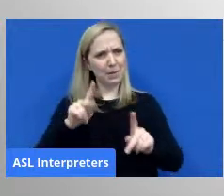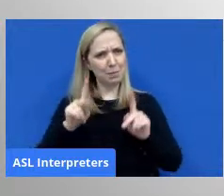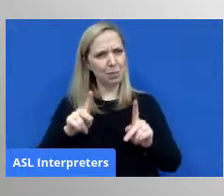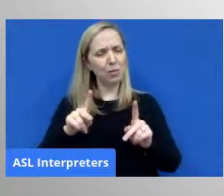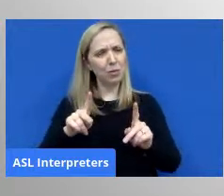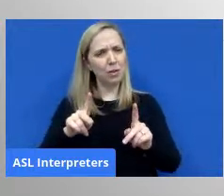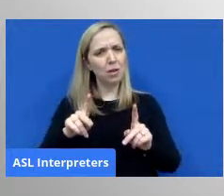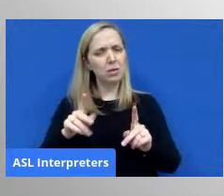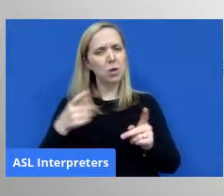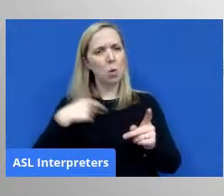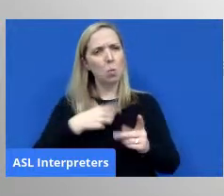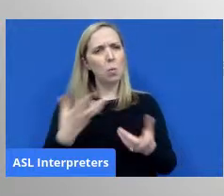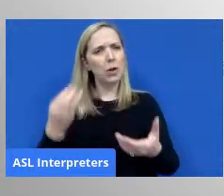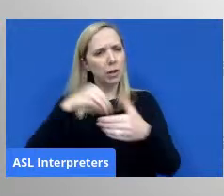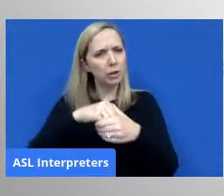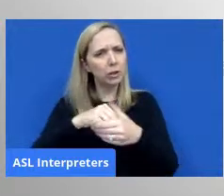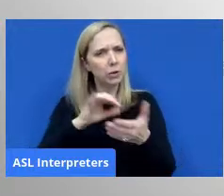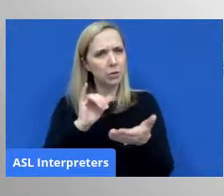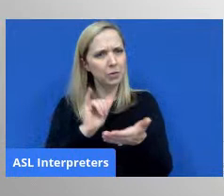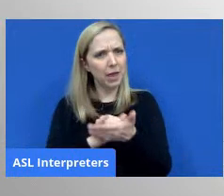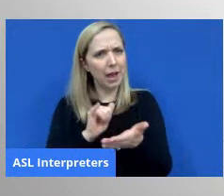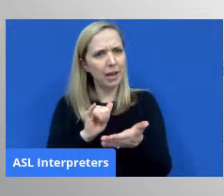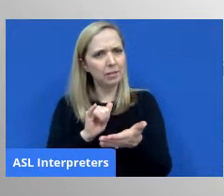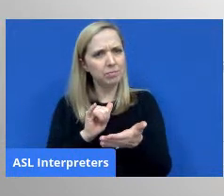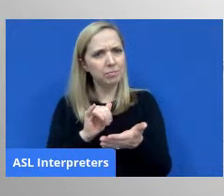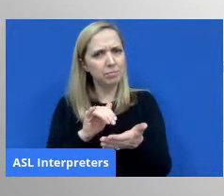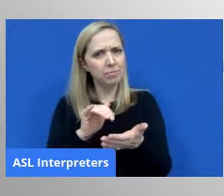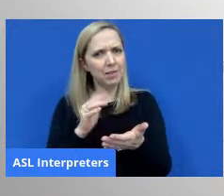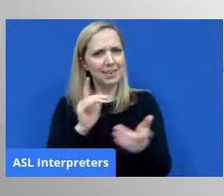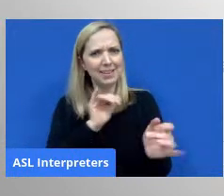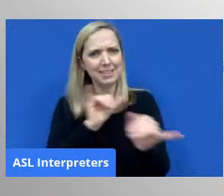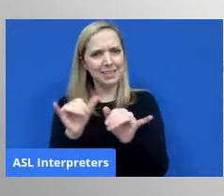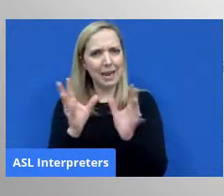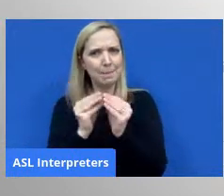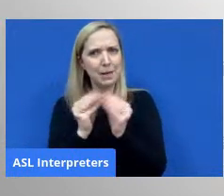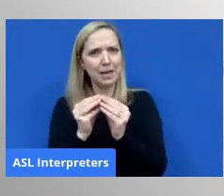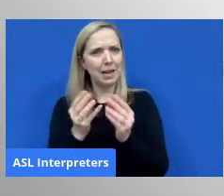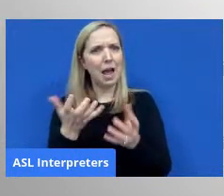presented at that same meeting. I don't like to be at the after meetings. I want to be at the front meetings.